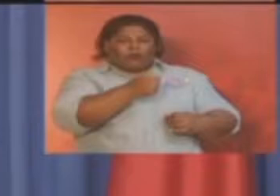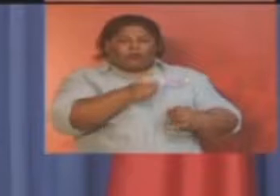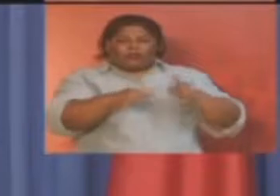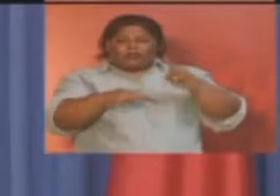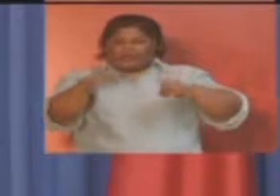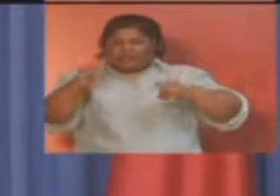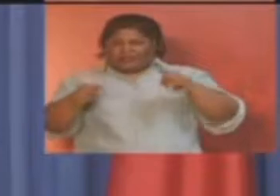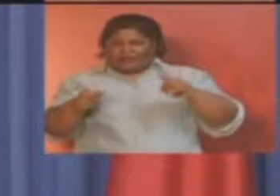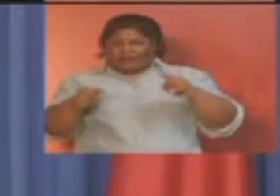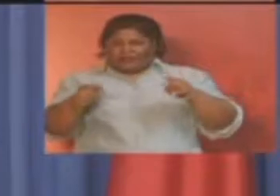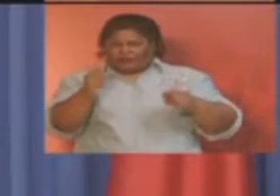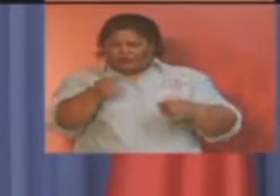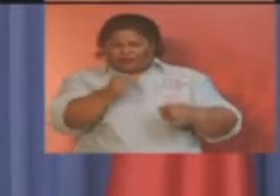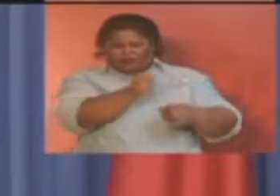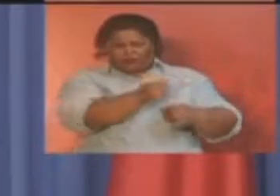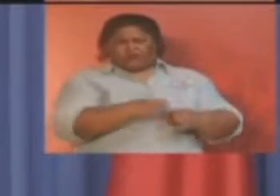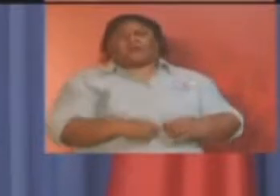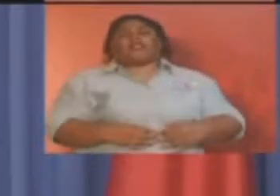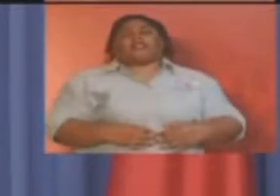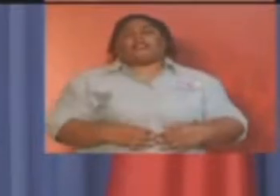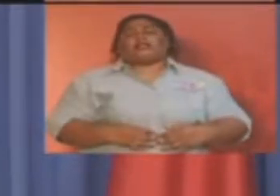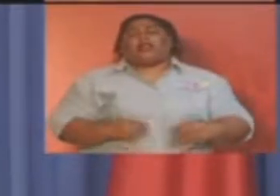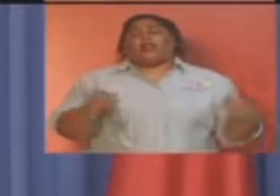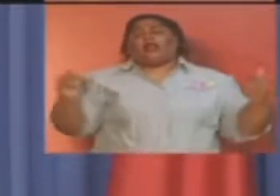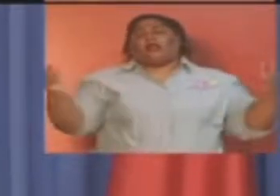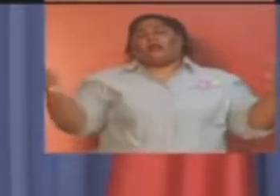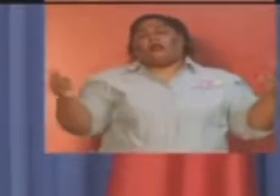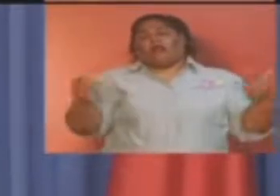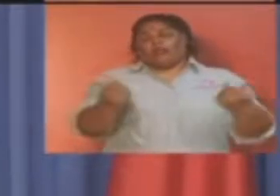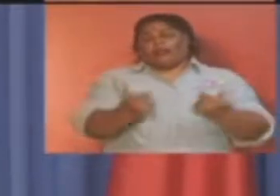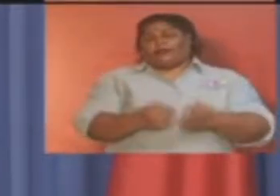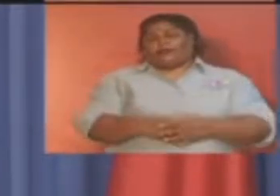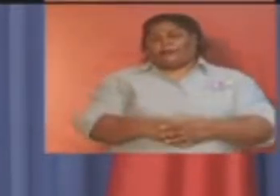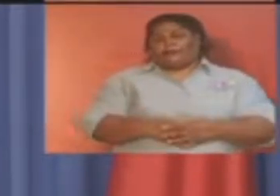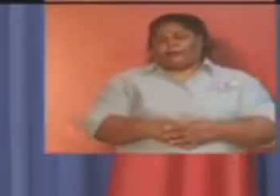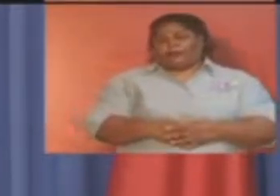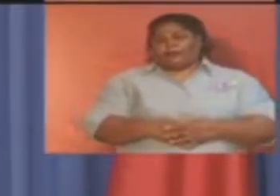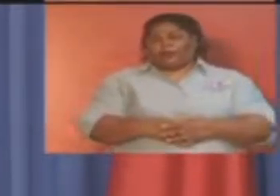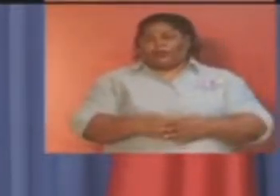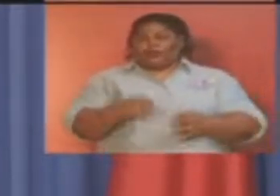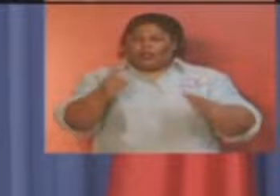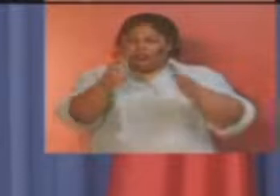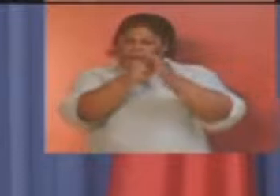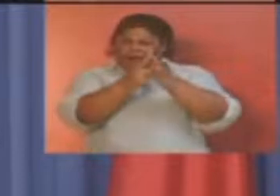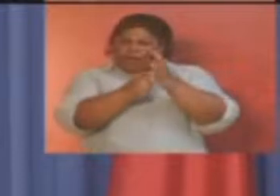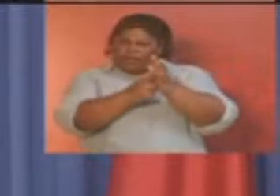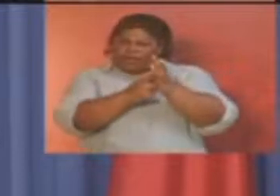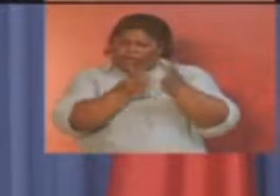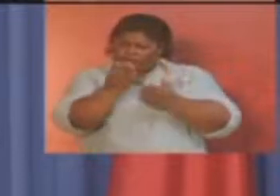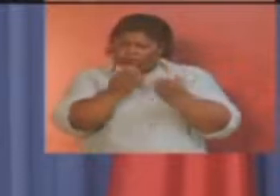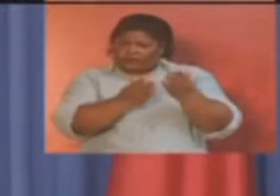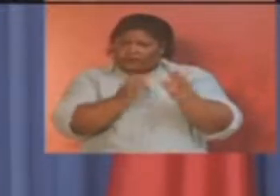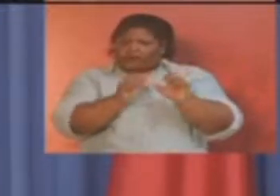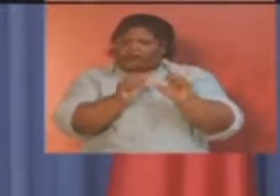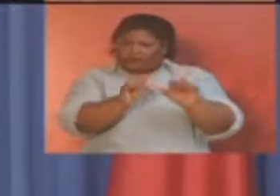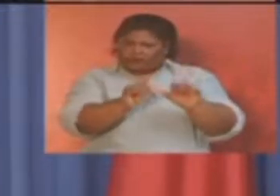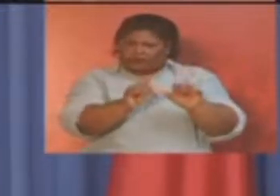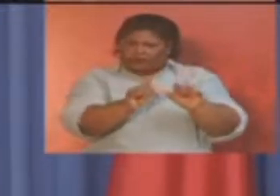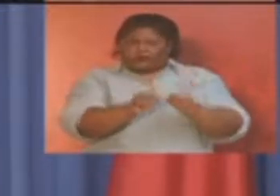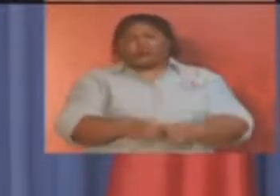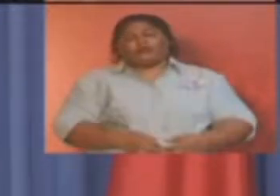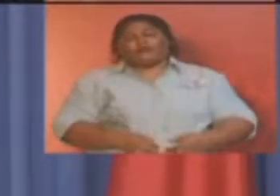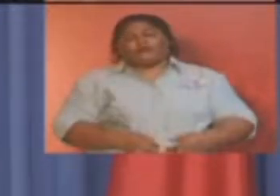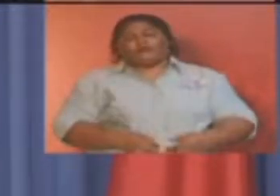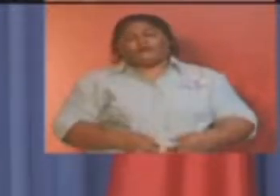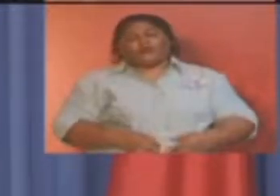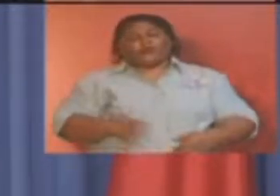Environmental Commission, Equal Opportunities Tribunal, Tax Appeal Board. Legal services continue. Sittings of the House of